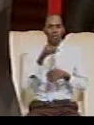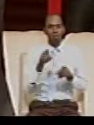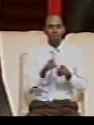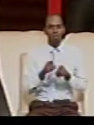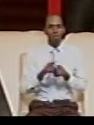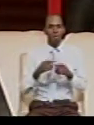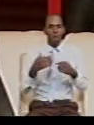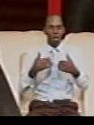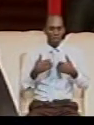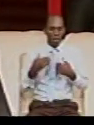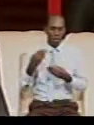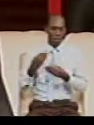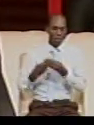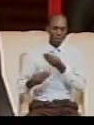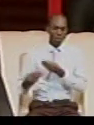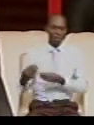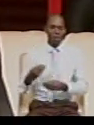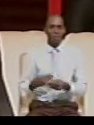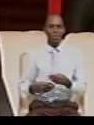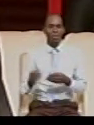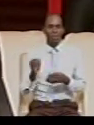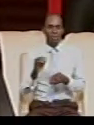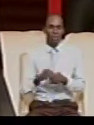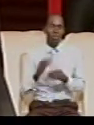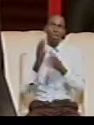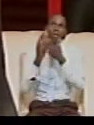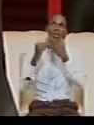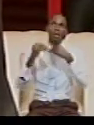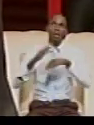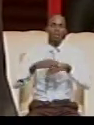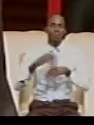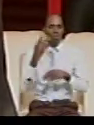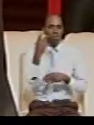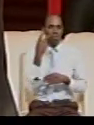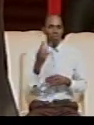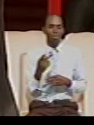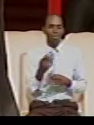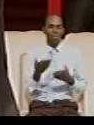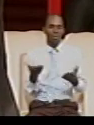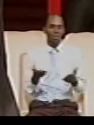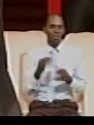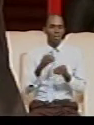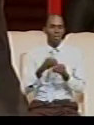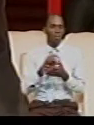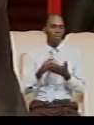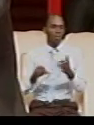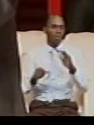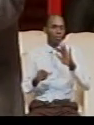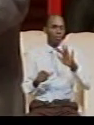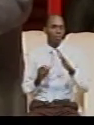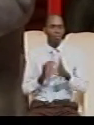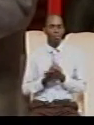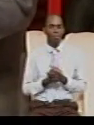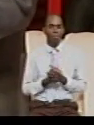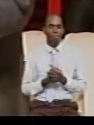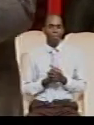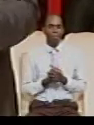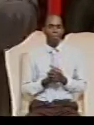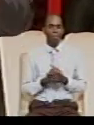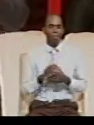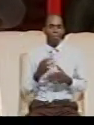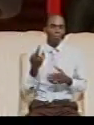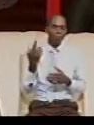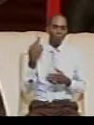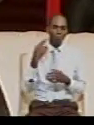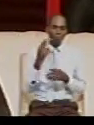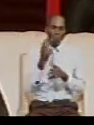inheritance in heaven. But look at the strengthening power in verse 5. Who are kept